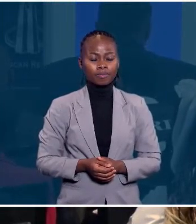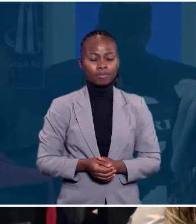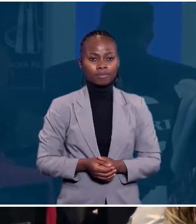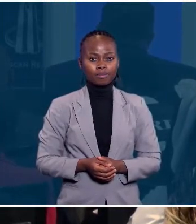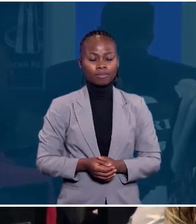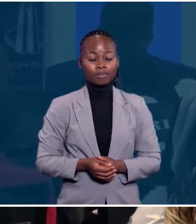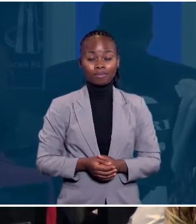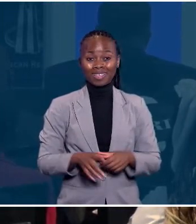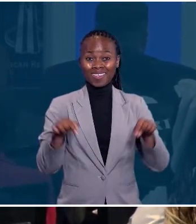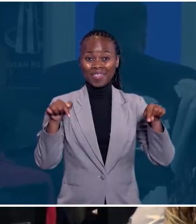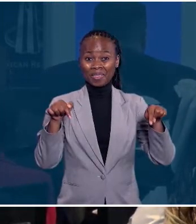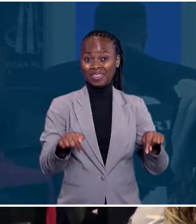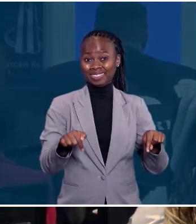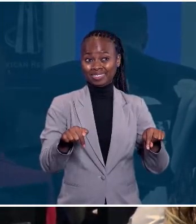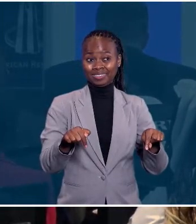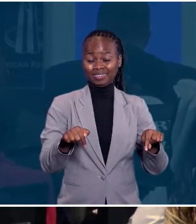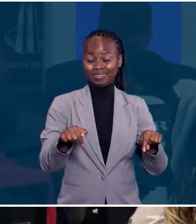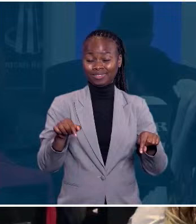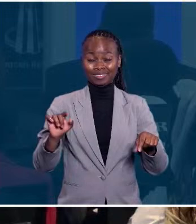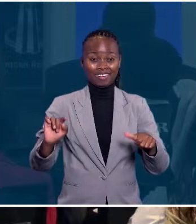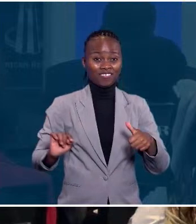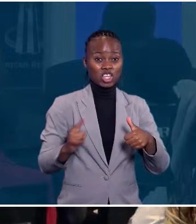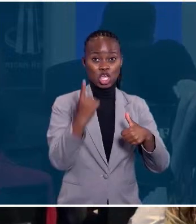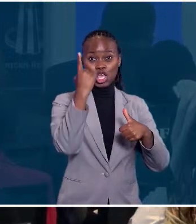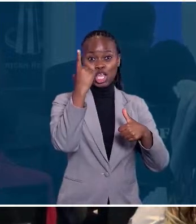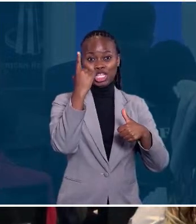This being the first